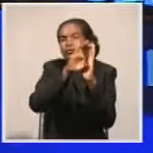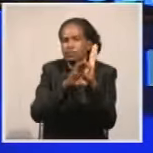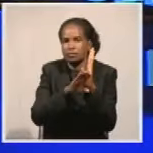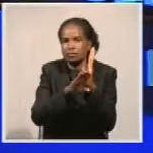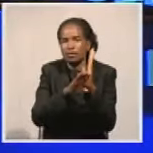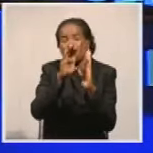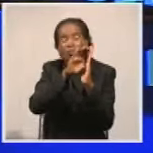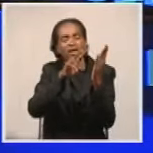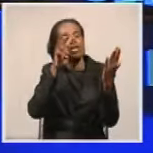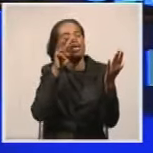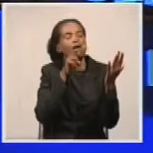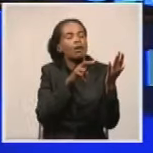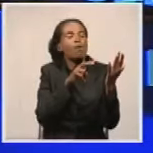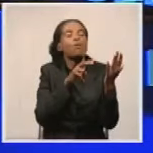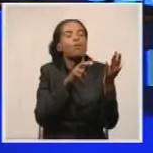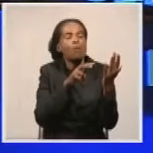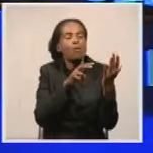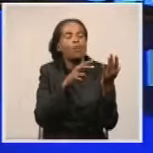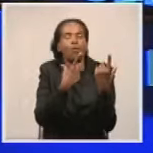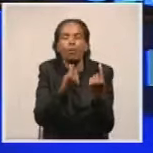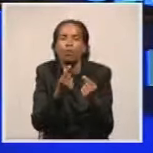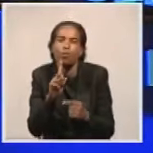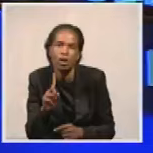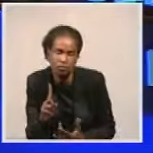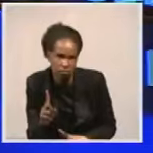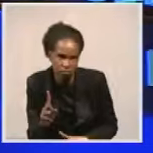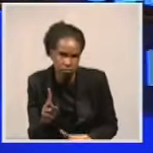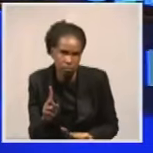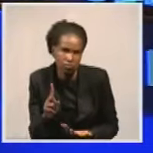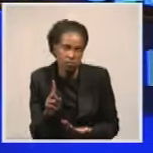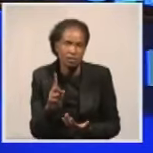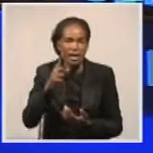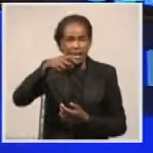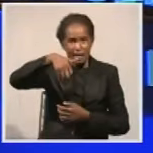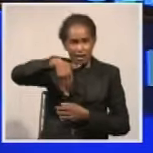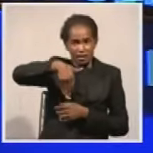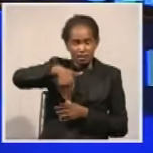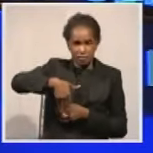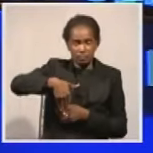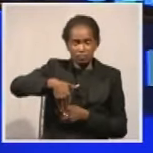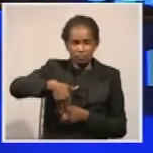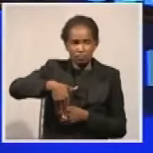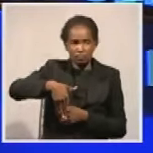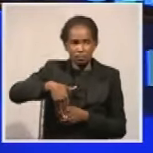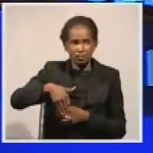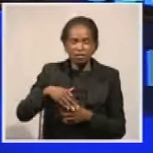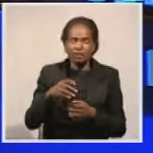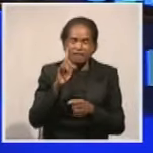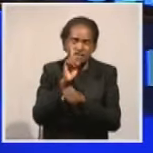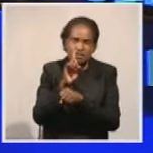clearly. And Namibia has set a very, very